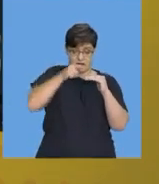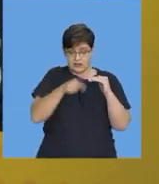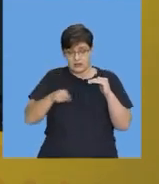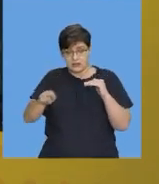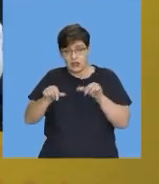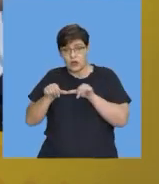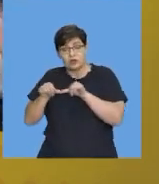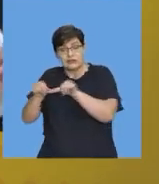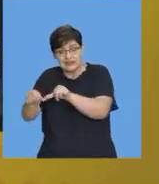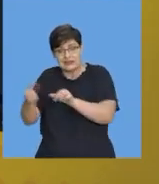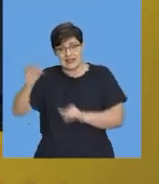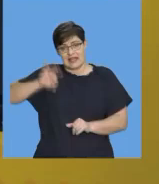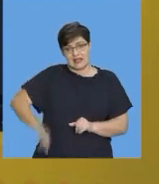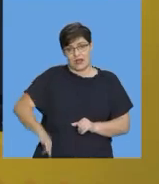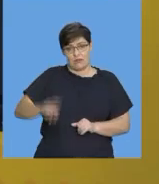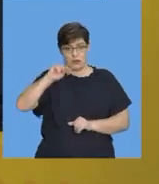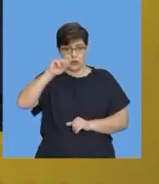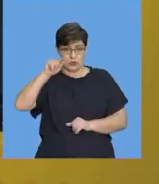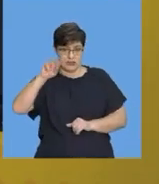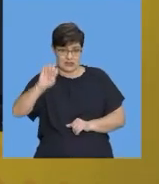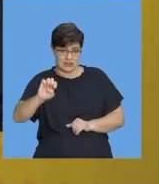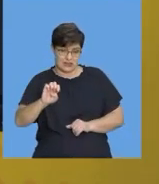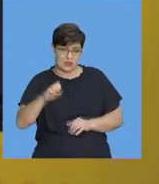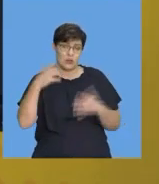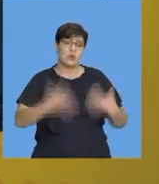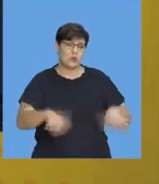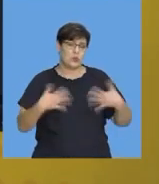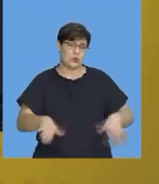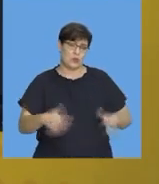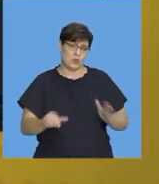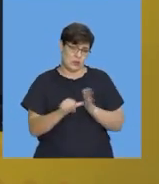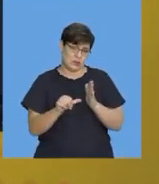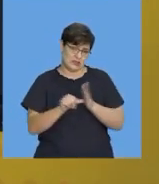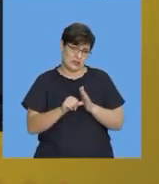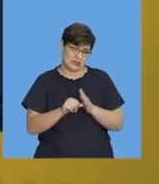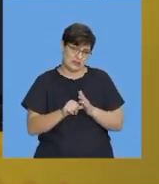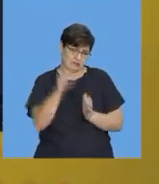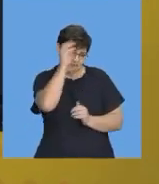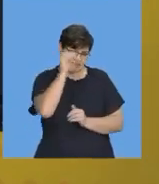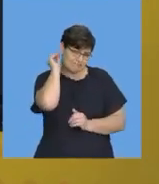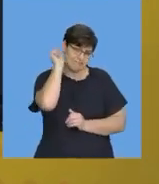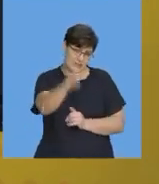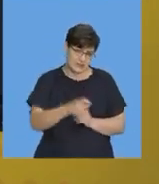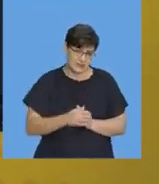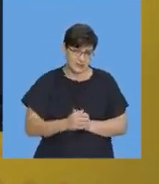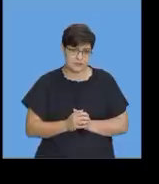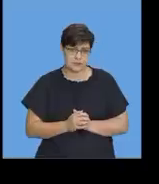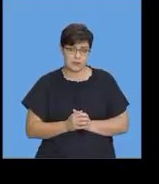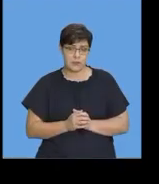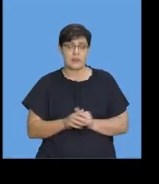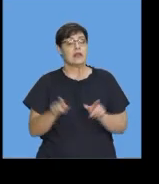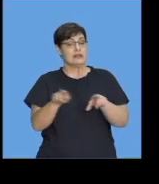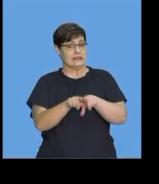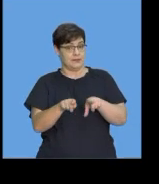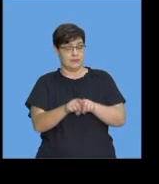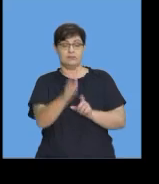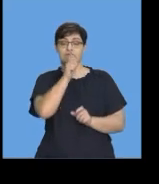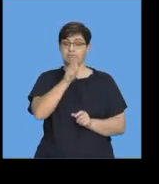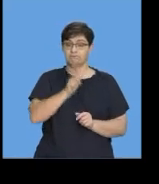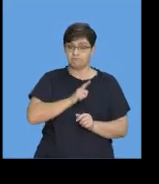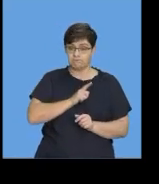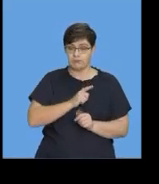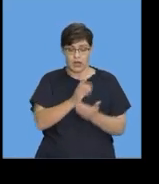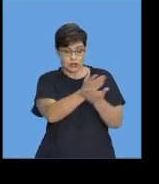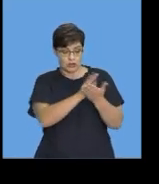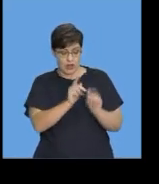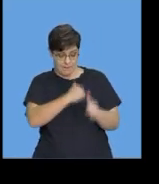your retained income note. Please, that is very, very important. Then you are also told